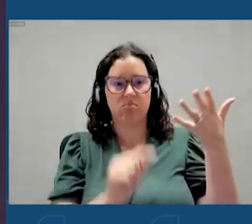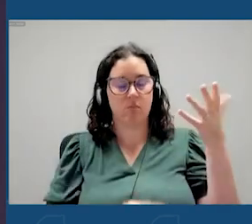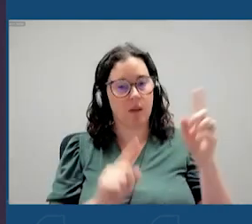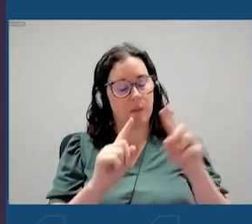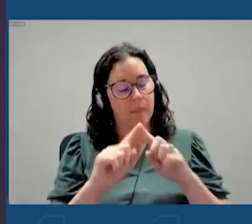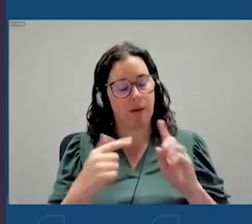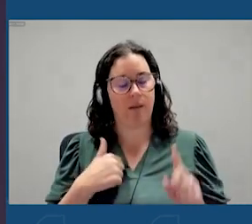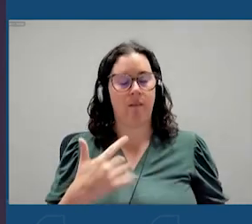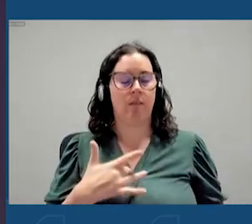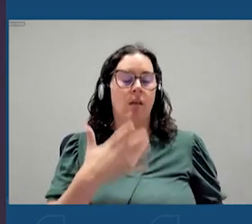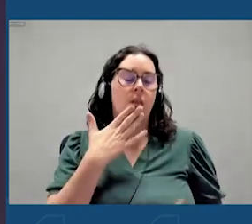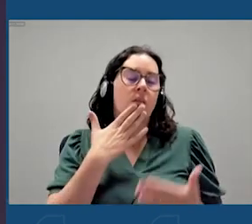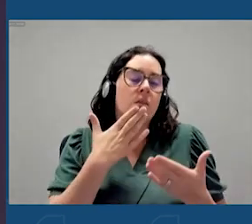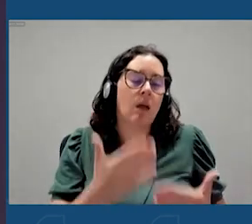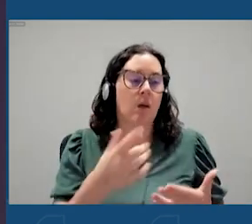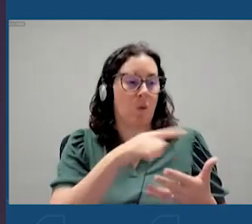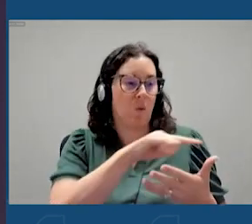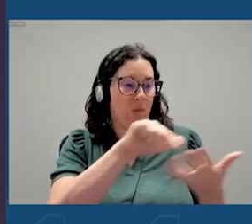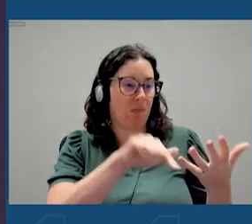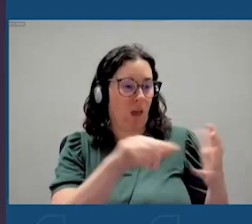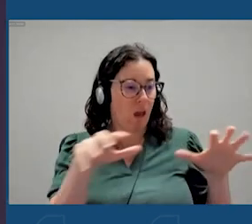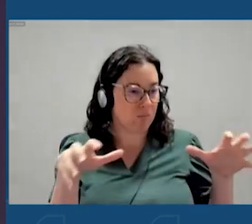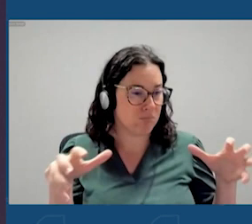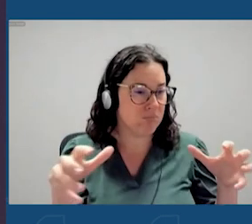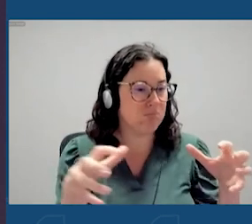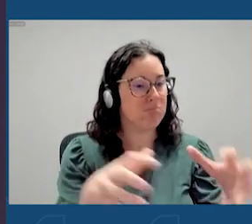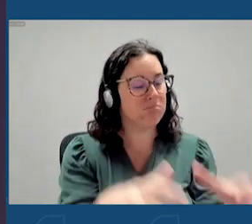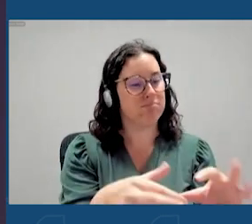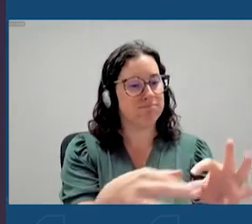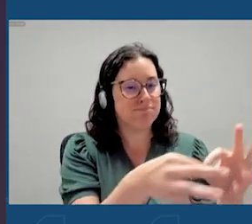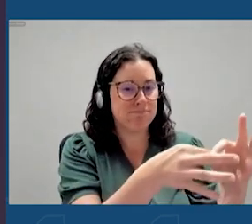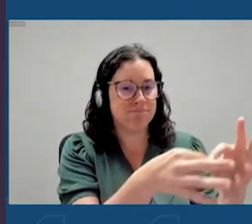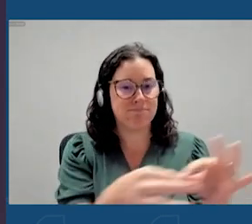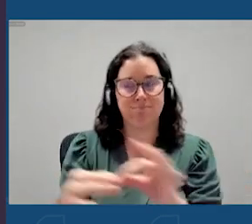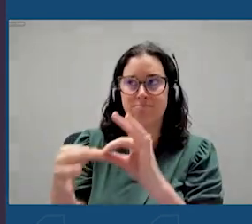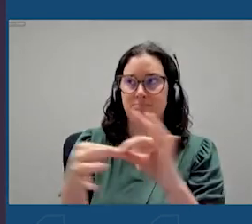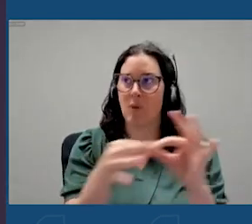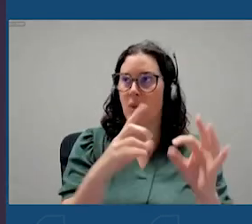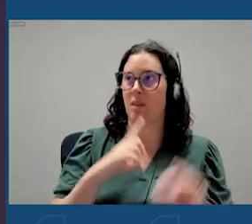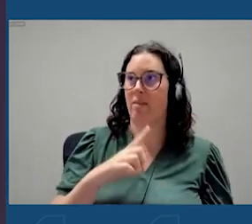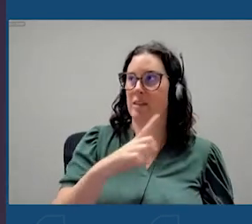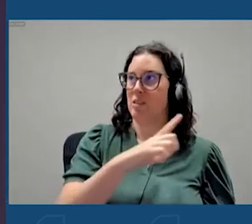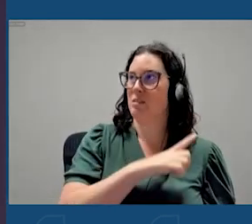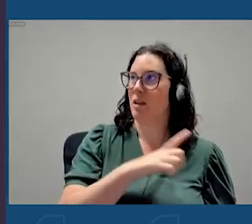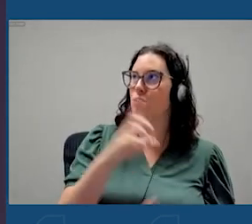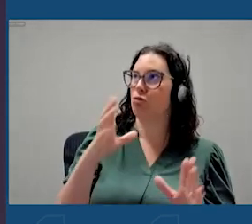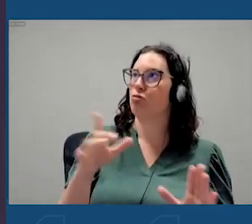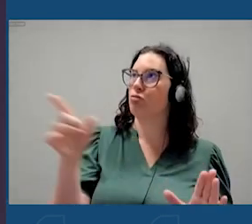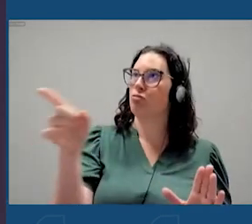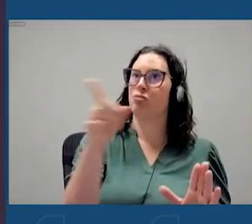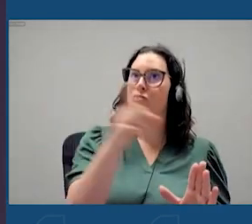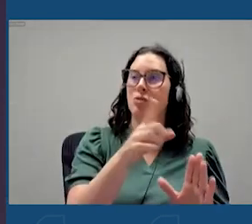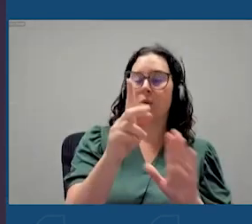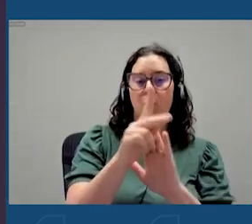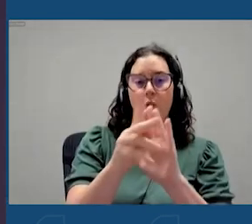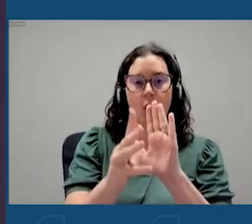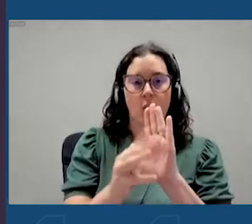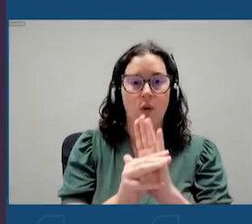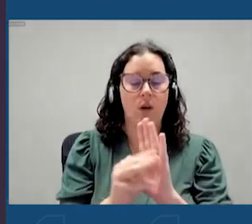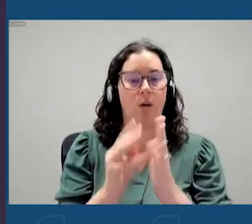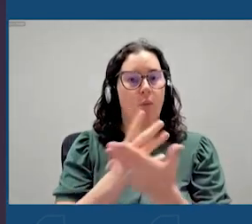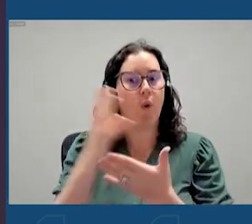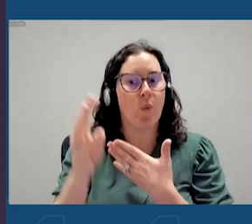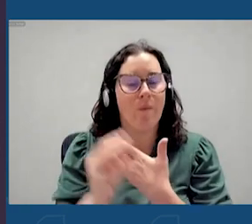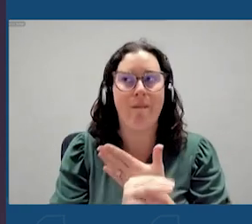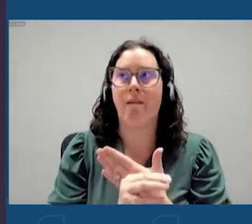in solidarity with our efforts to do what we can legislatively, program-wise, executive action-wise, as